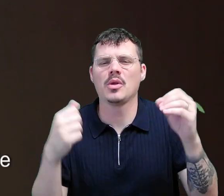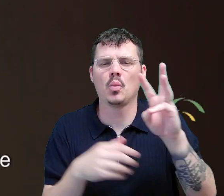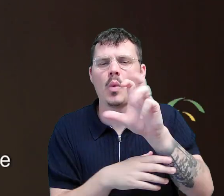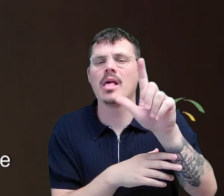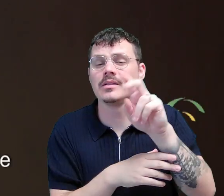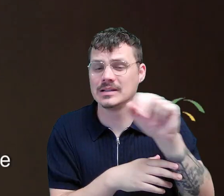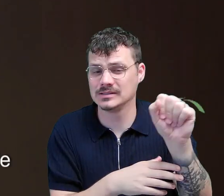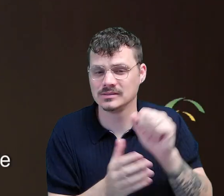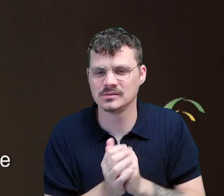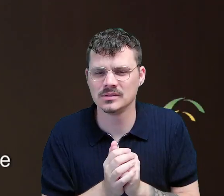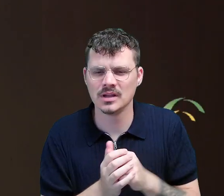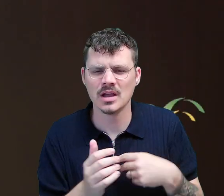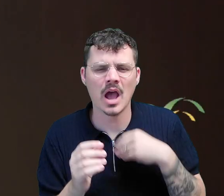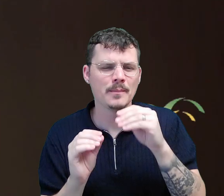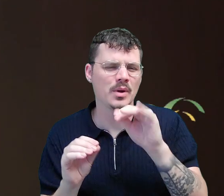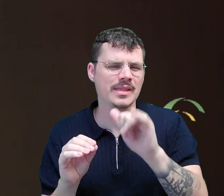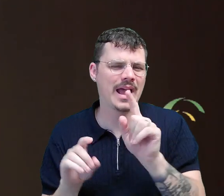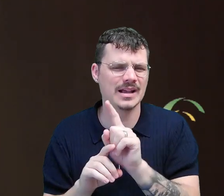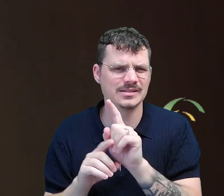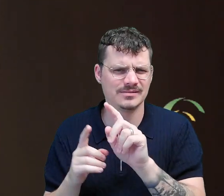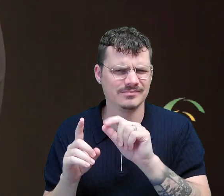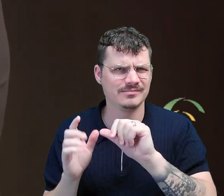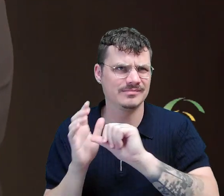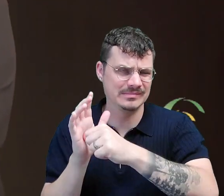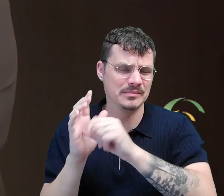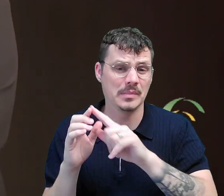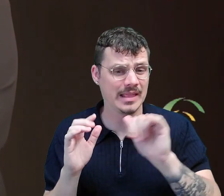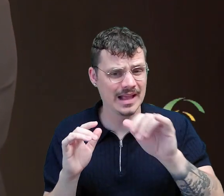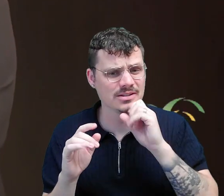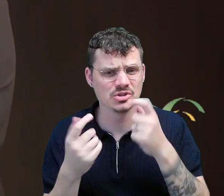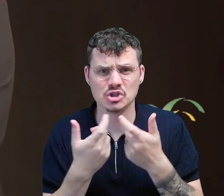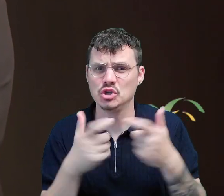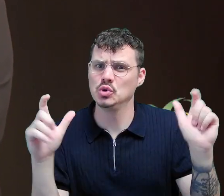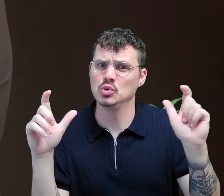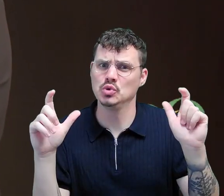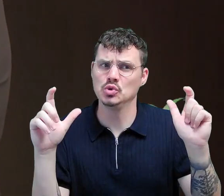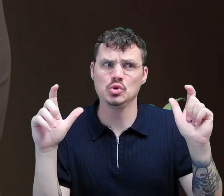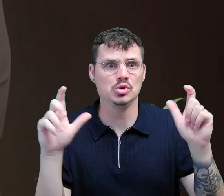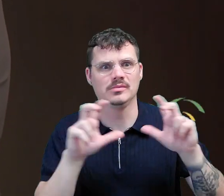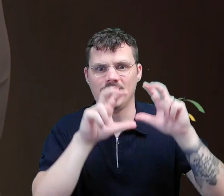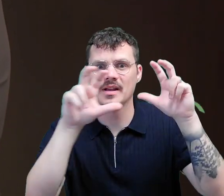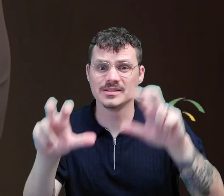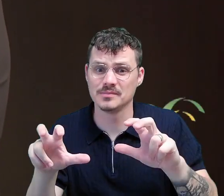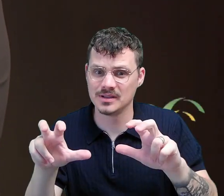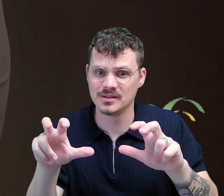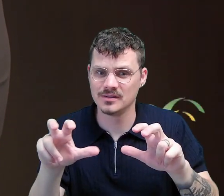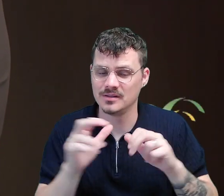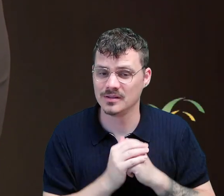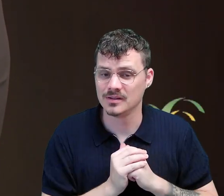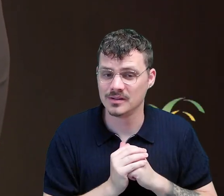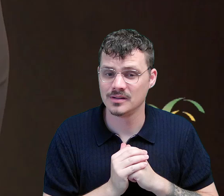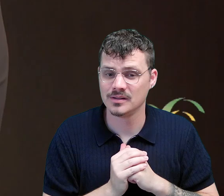And I put that as a little phrase, but that's a huge, huge investment, isn't it?